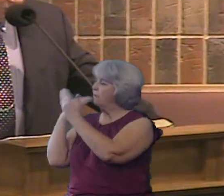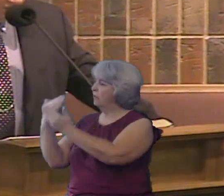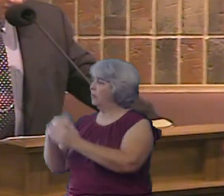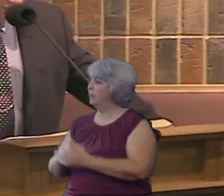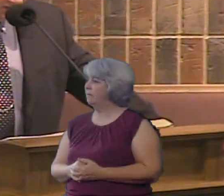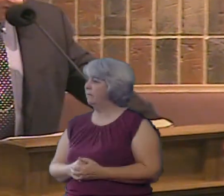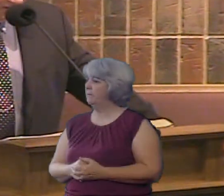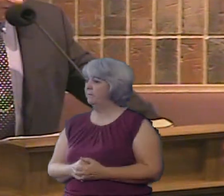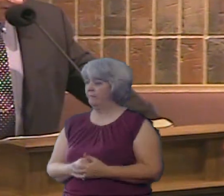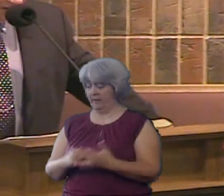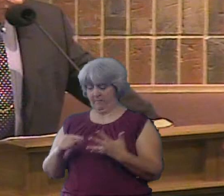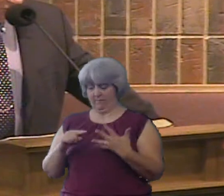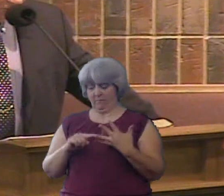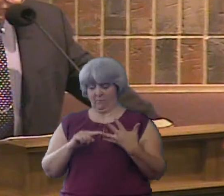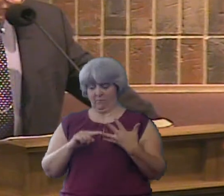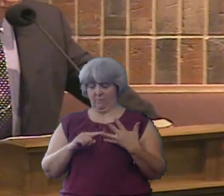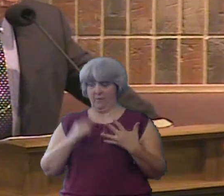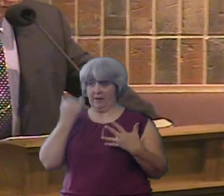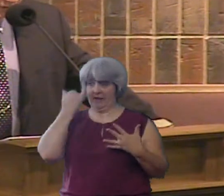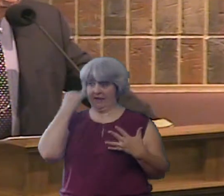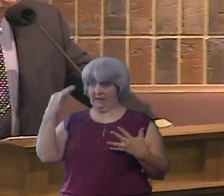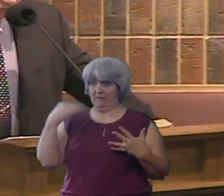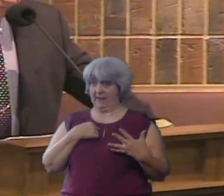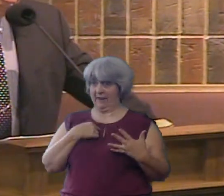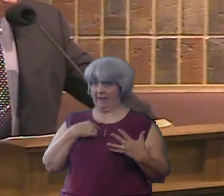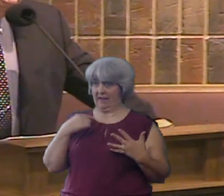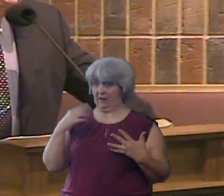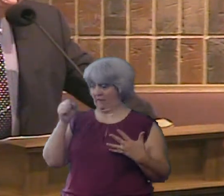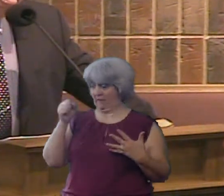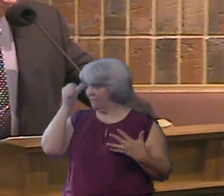Number four, if I was a father, I would want my children